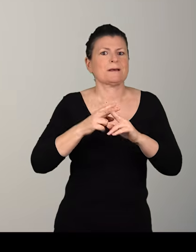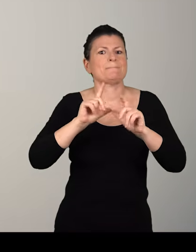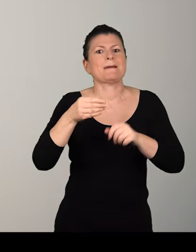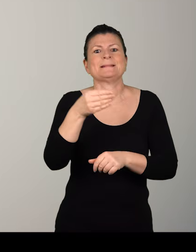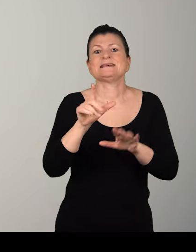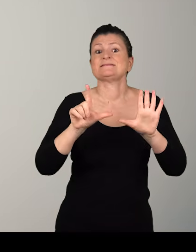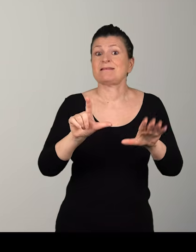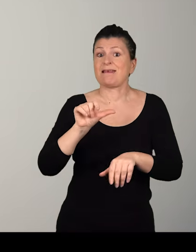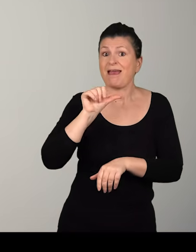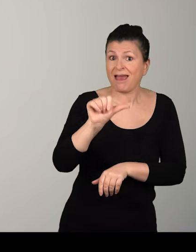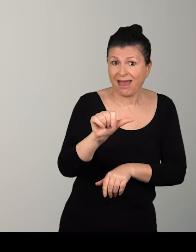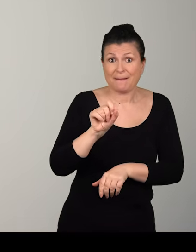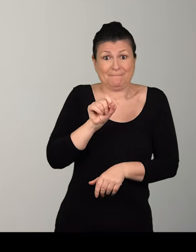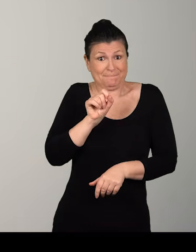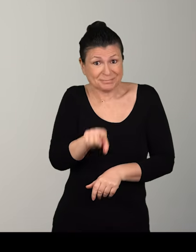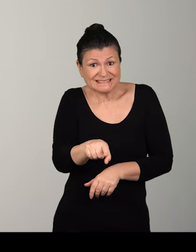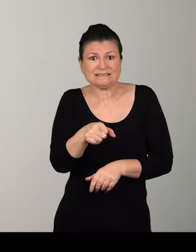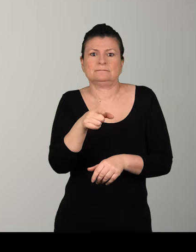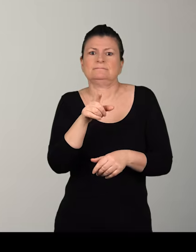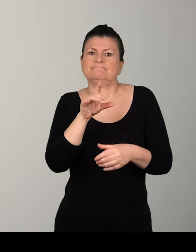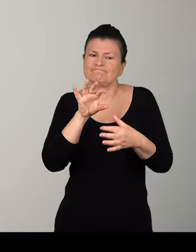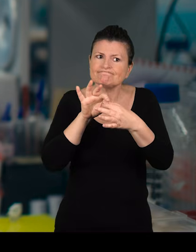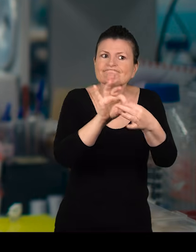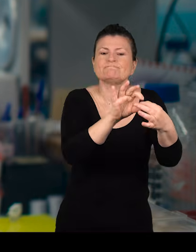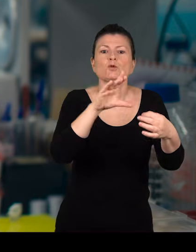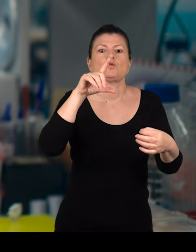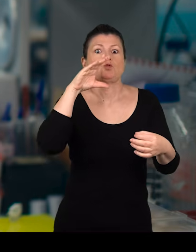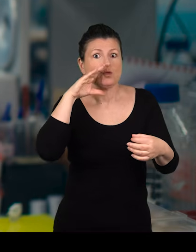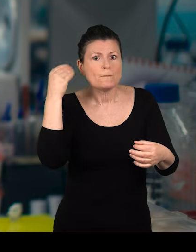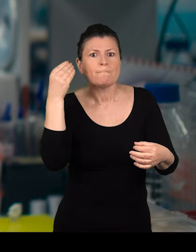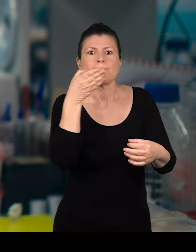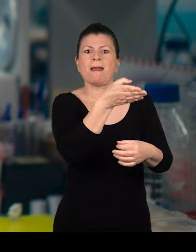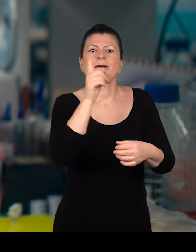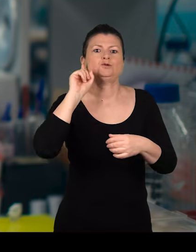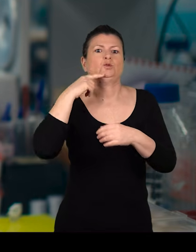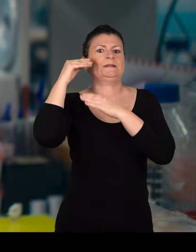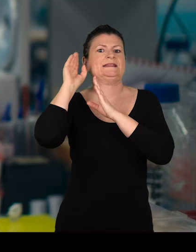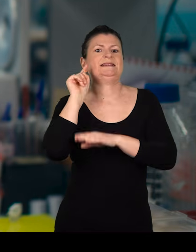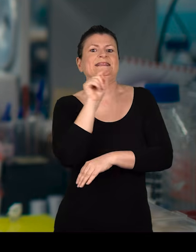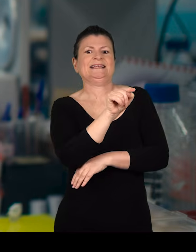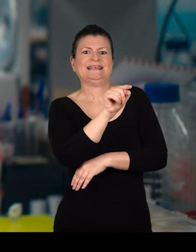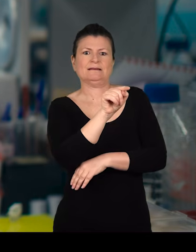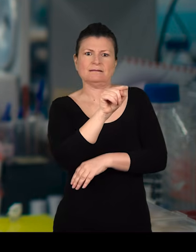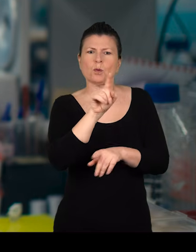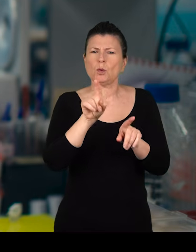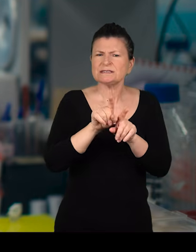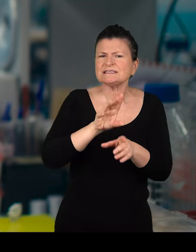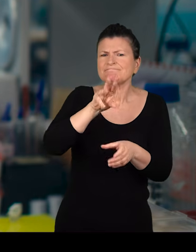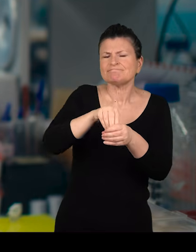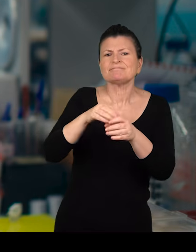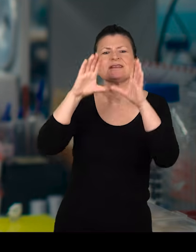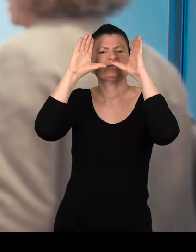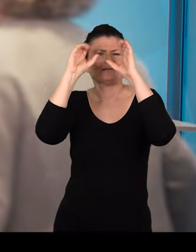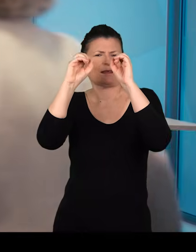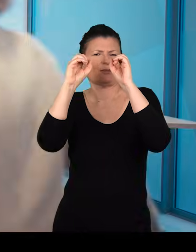which was myosin 7A. Myosin 7A is involved in human deafness. It's involved in